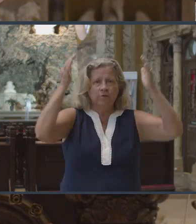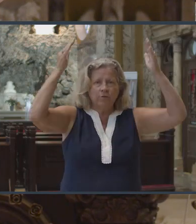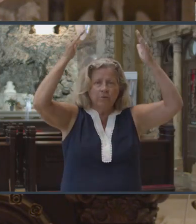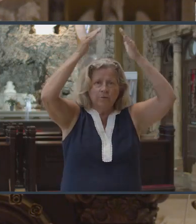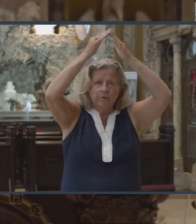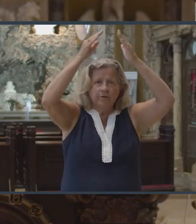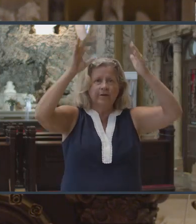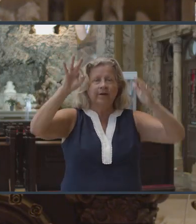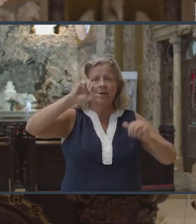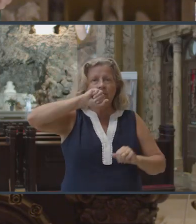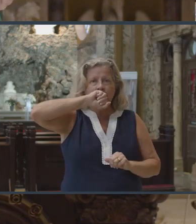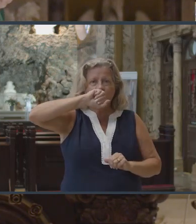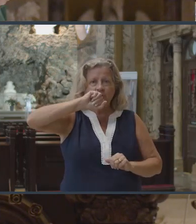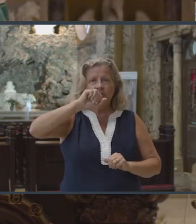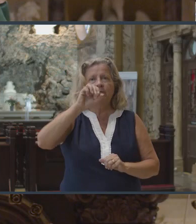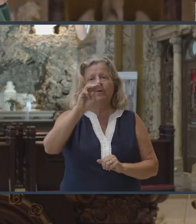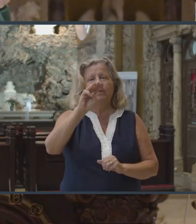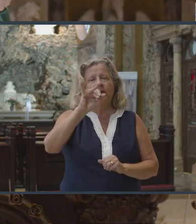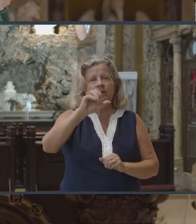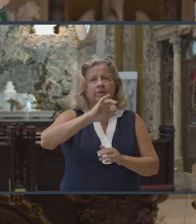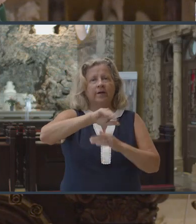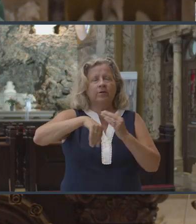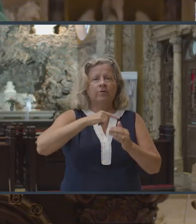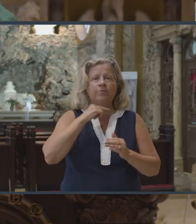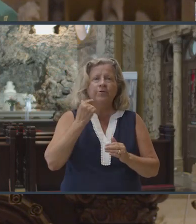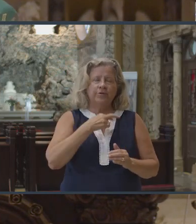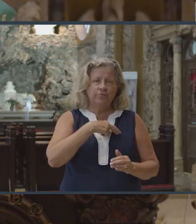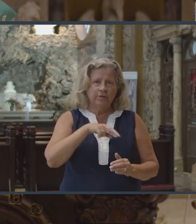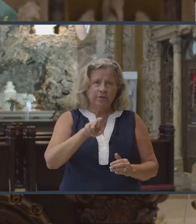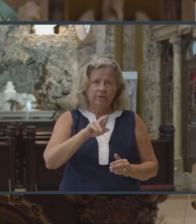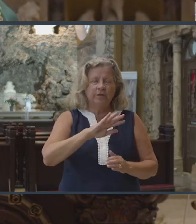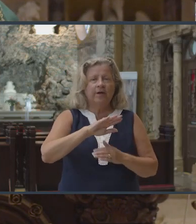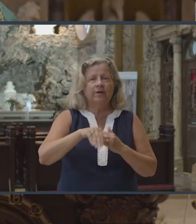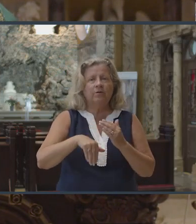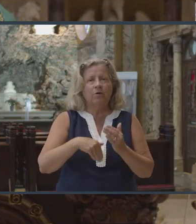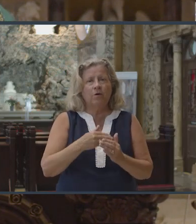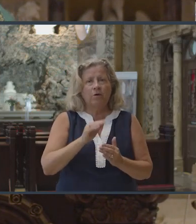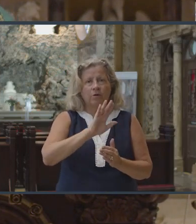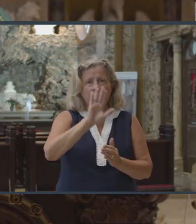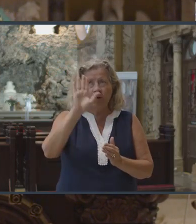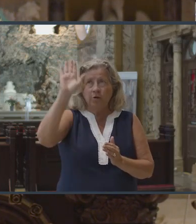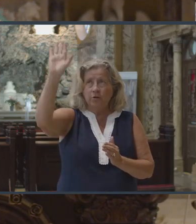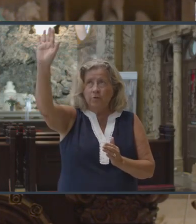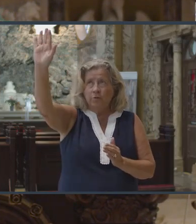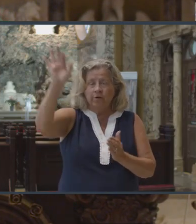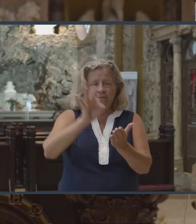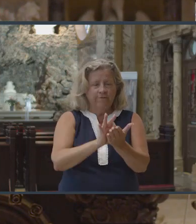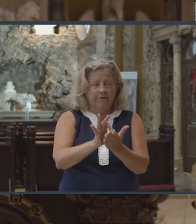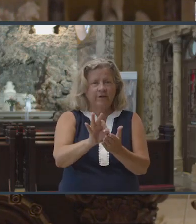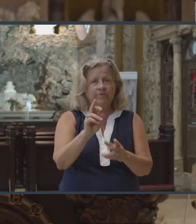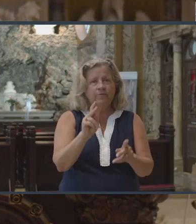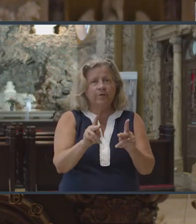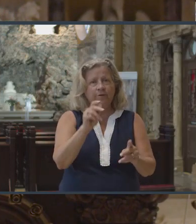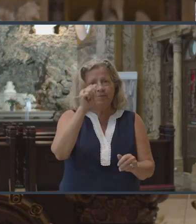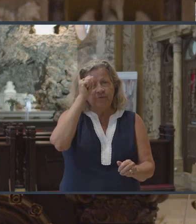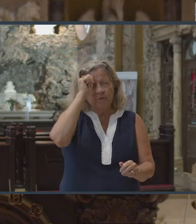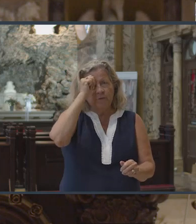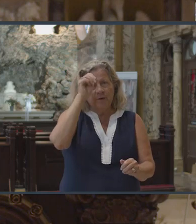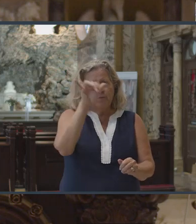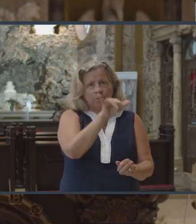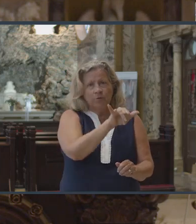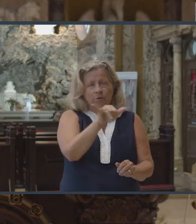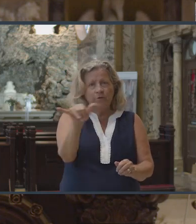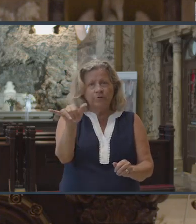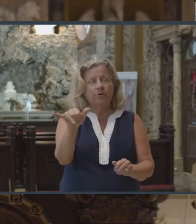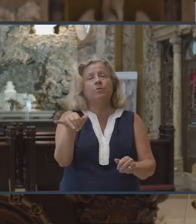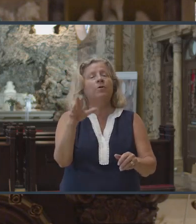our Bishop, and all the clergy, the religious, and all your faithful people. Remember also our brothers